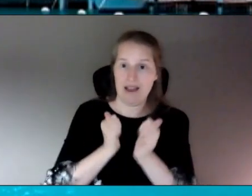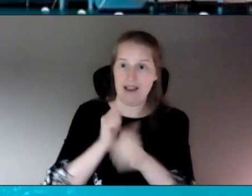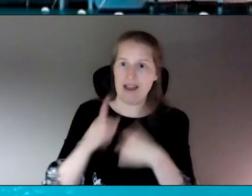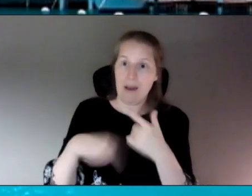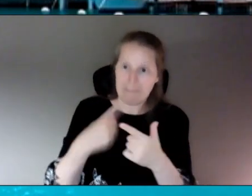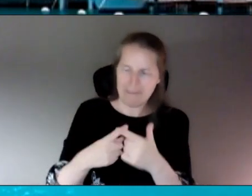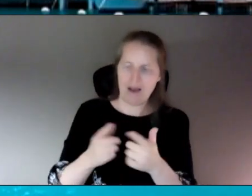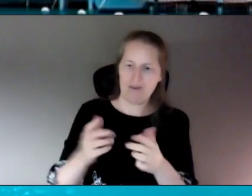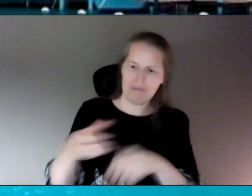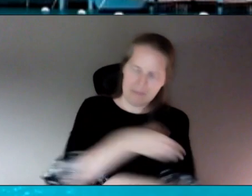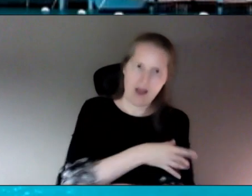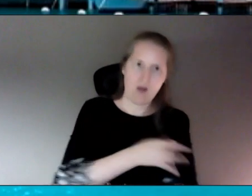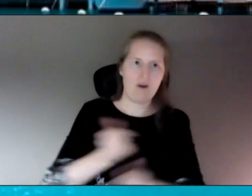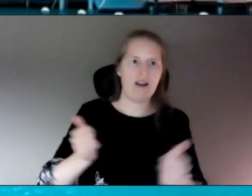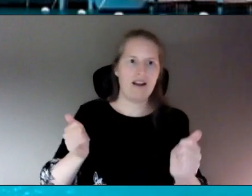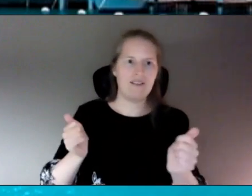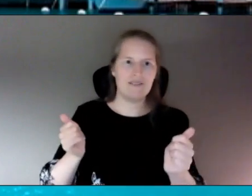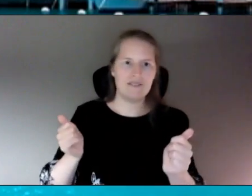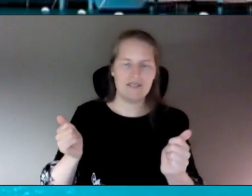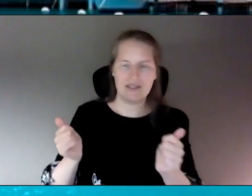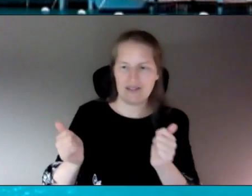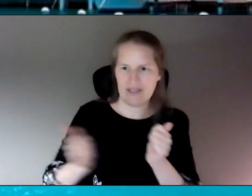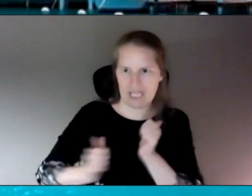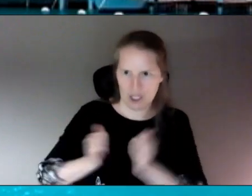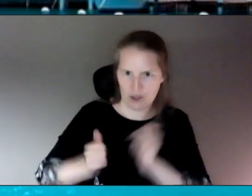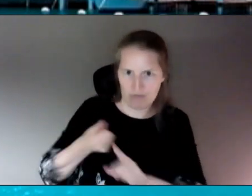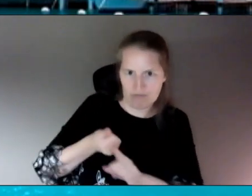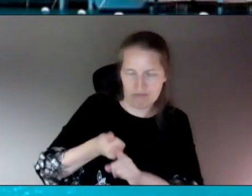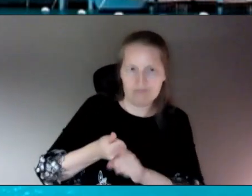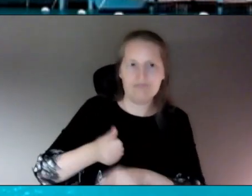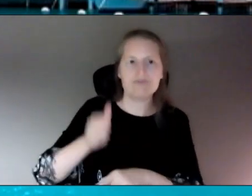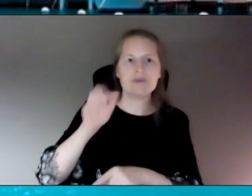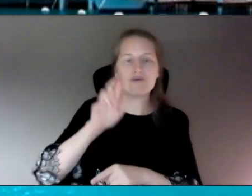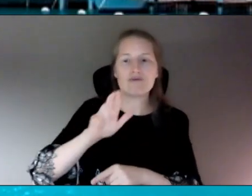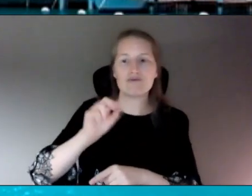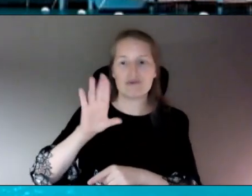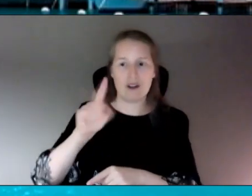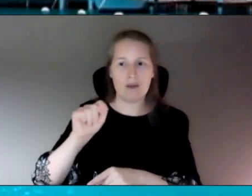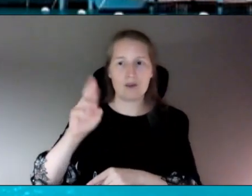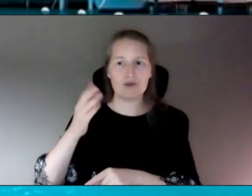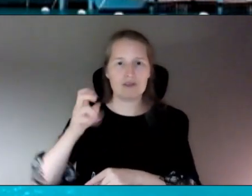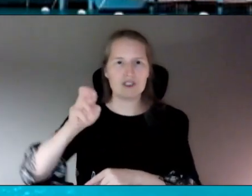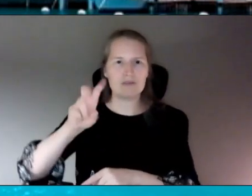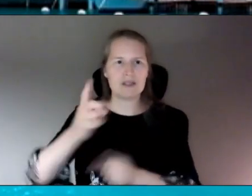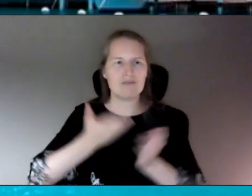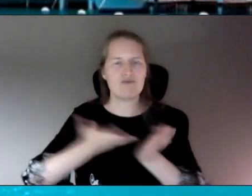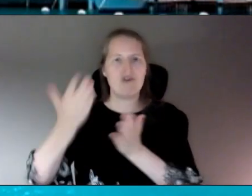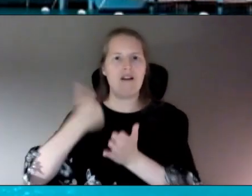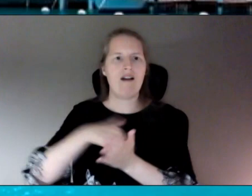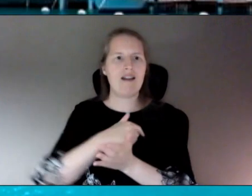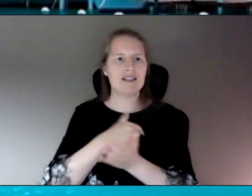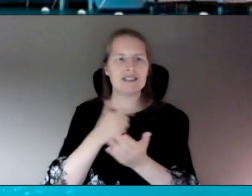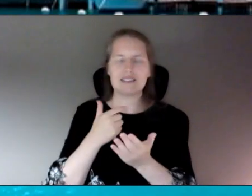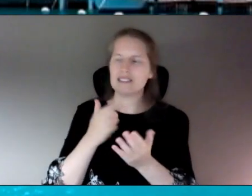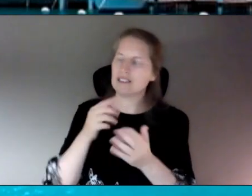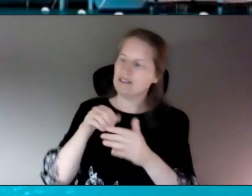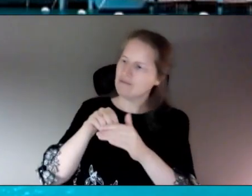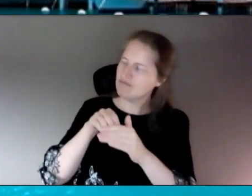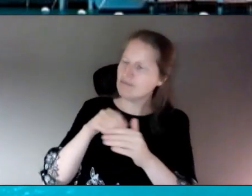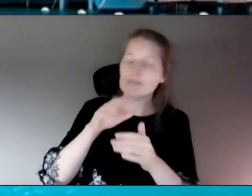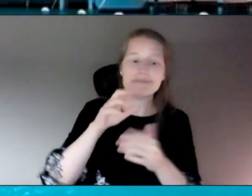new play about the captivating power of theater, Robert Richmond transported us effortlessly from the